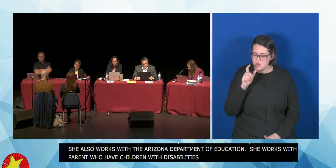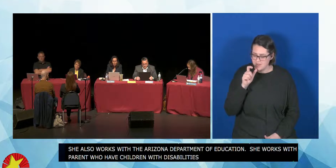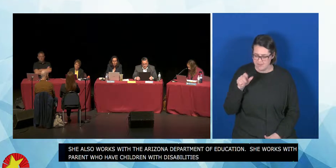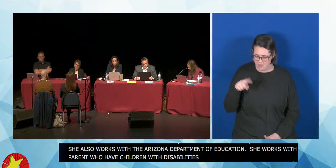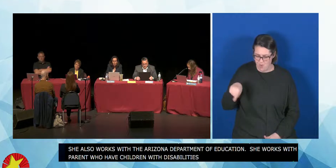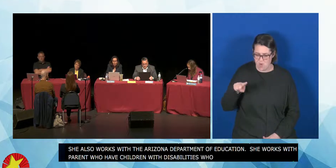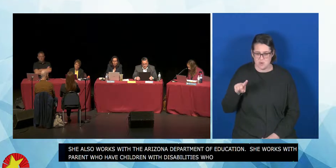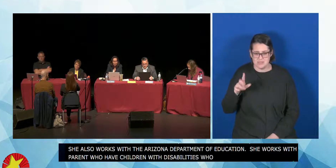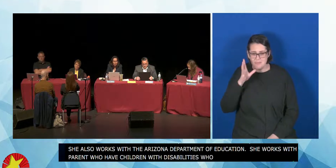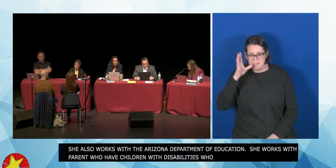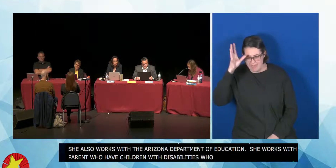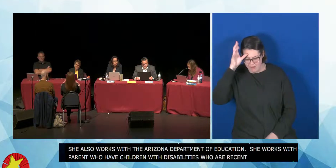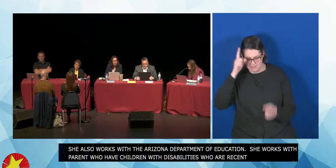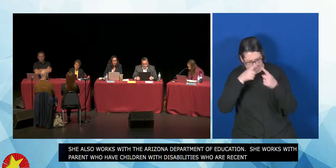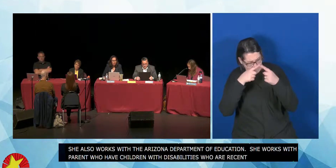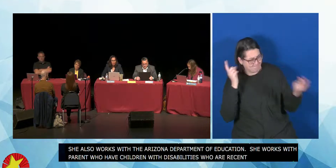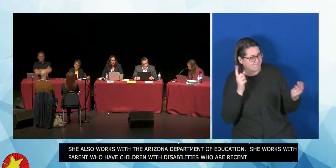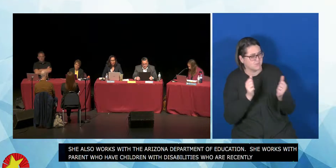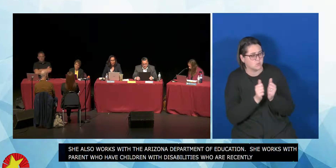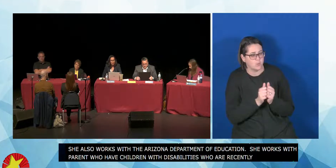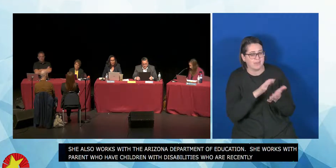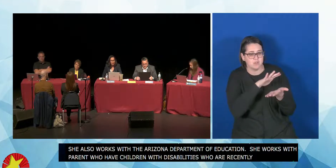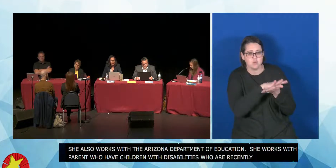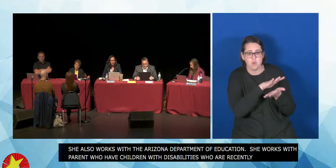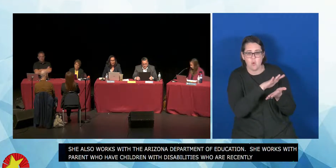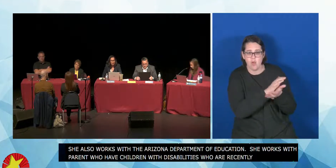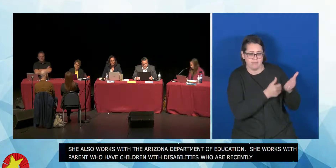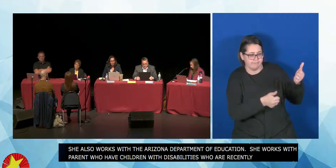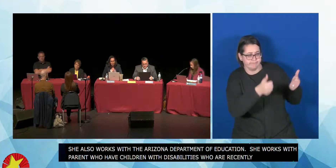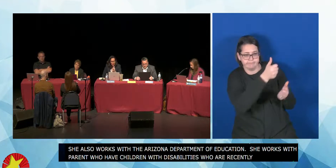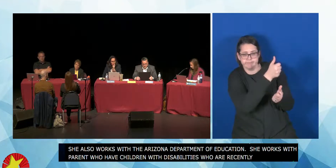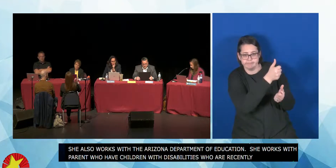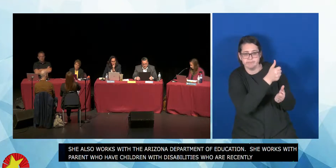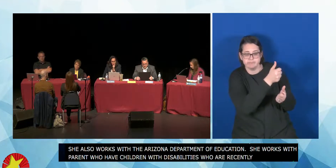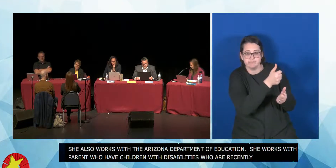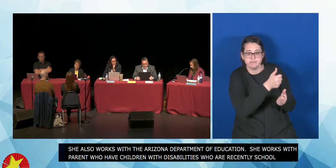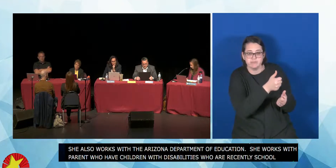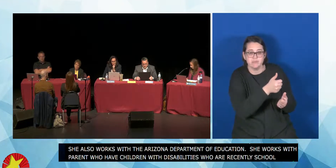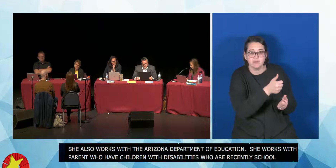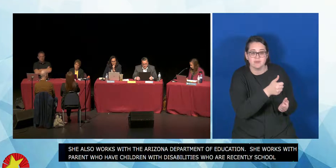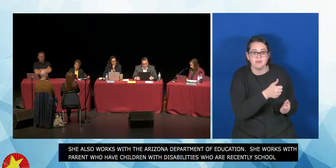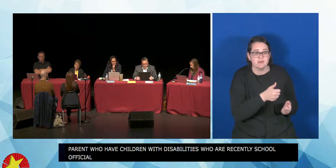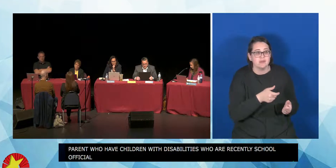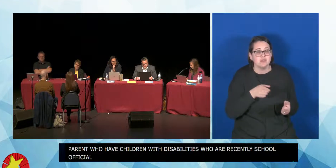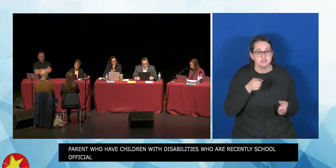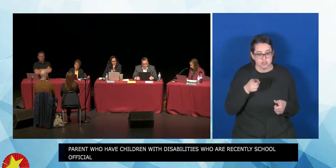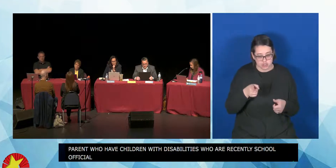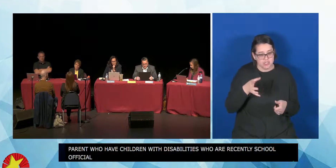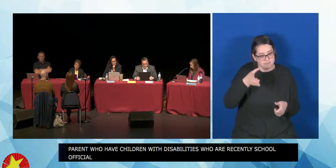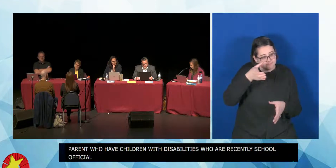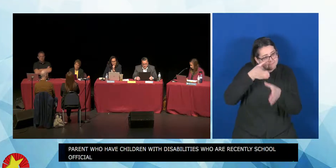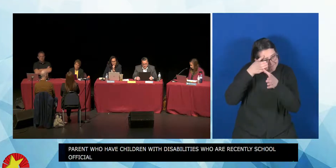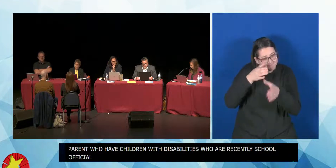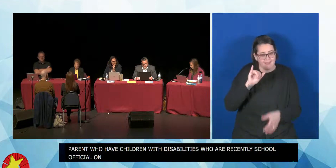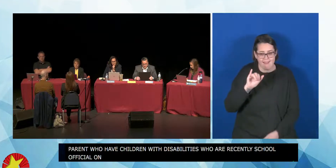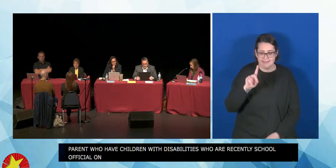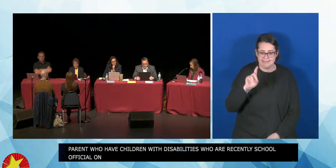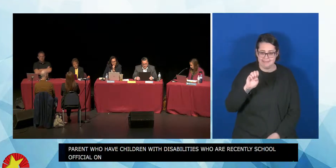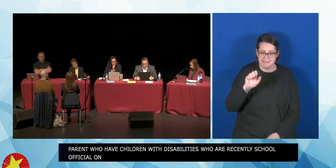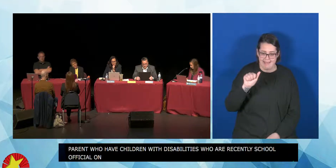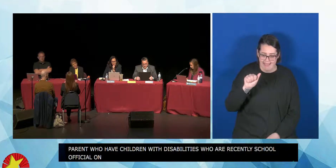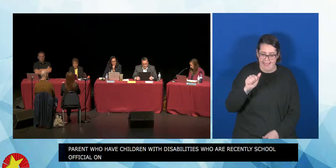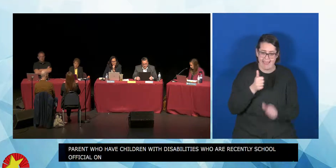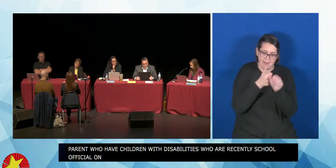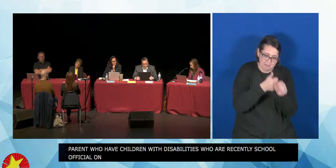with school officials on IDEA requirements and